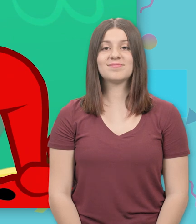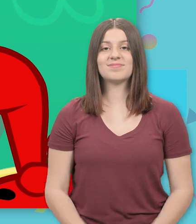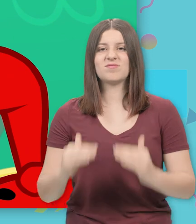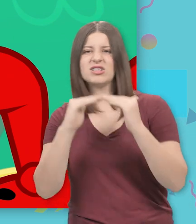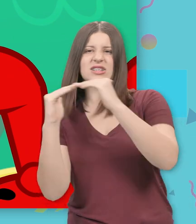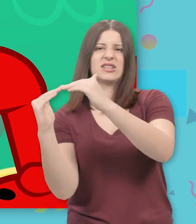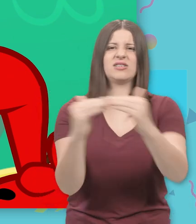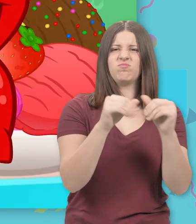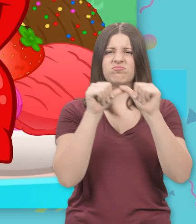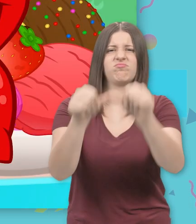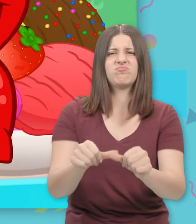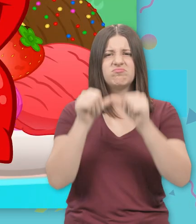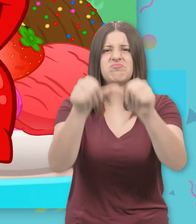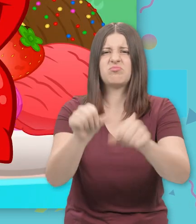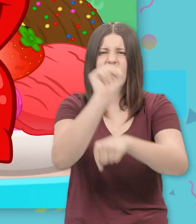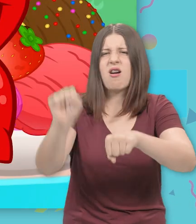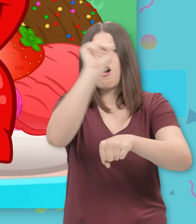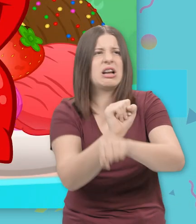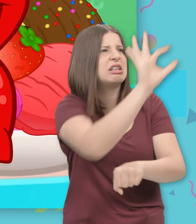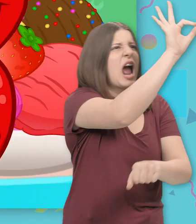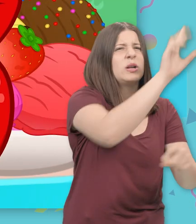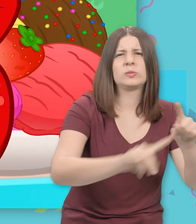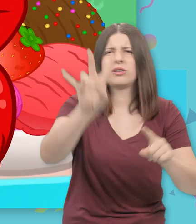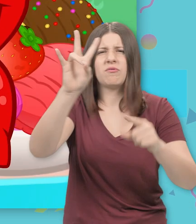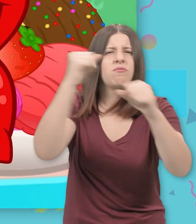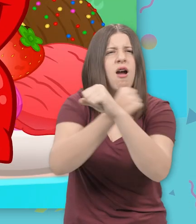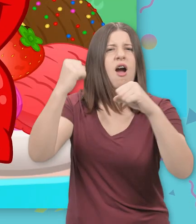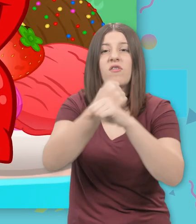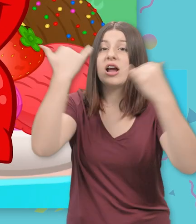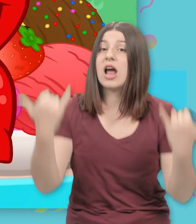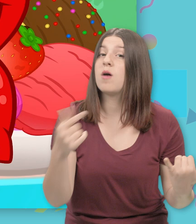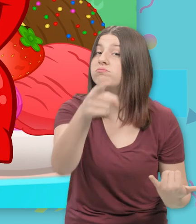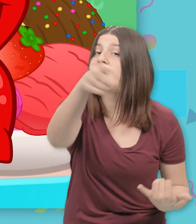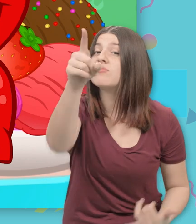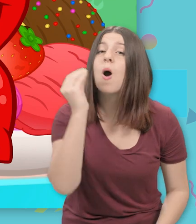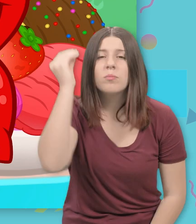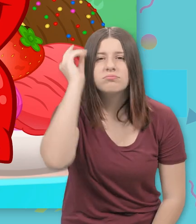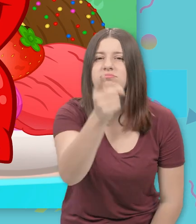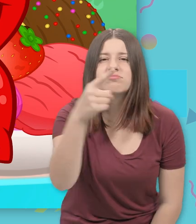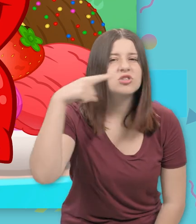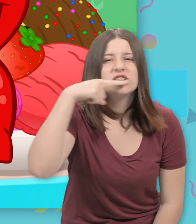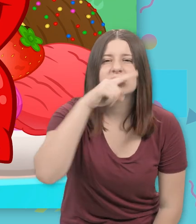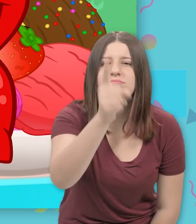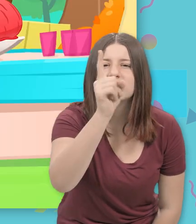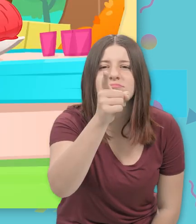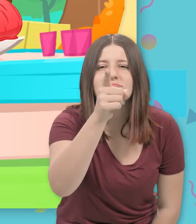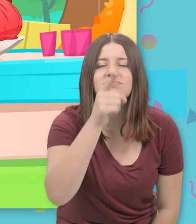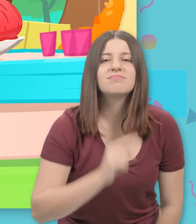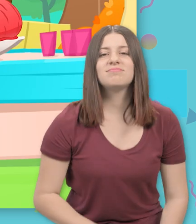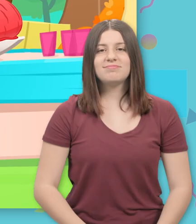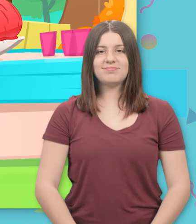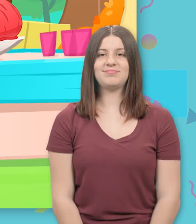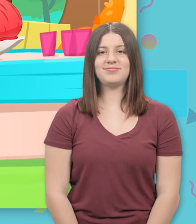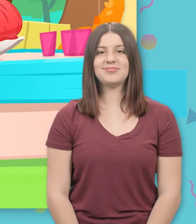Justice never sleeps, but you have to from 9 to 7. It's crime fighting time! Right after you brush